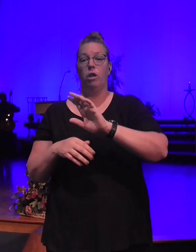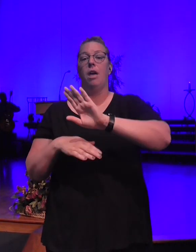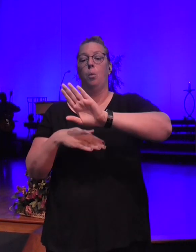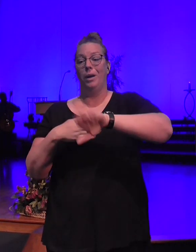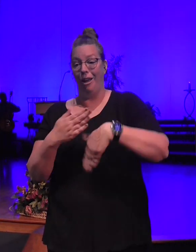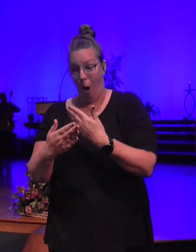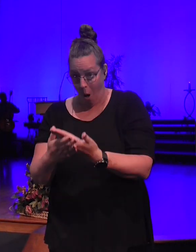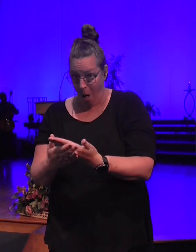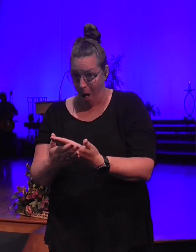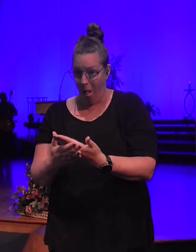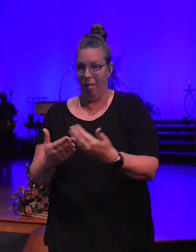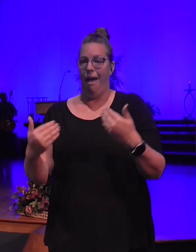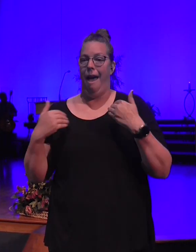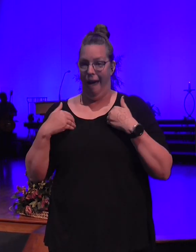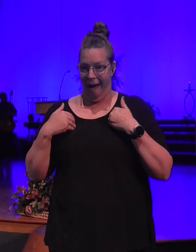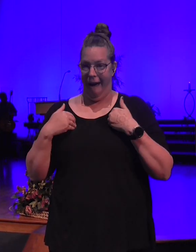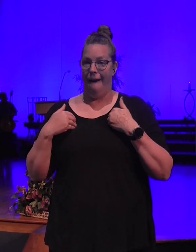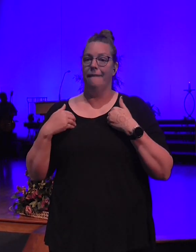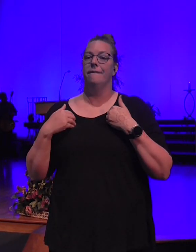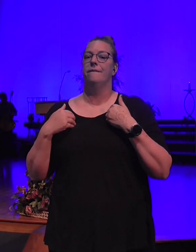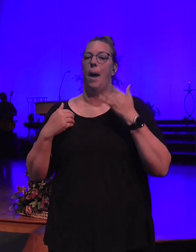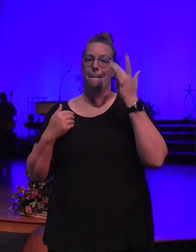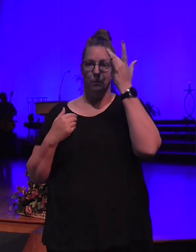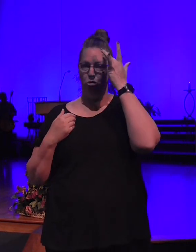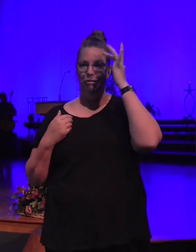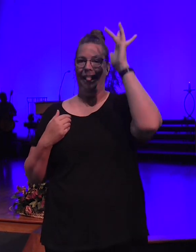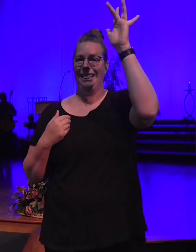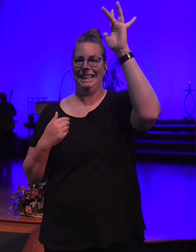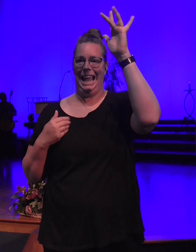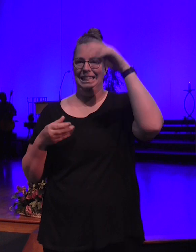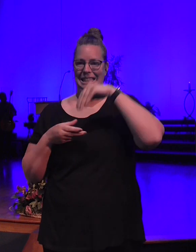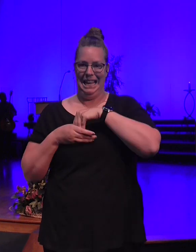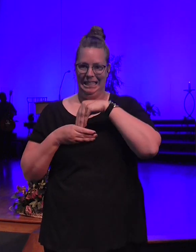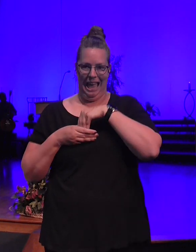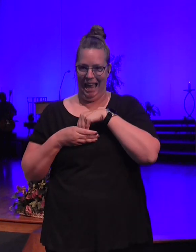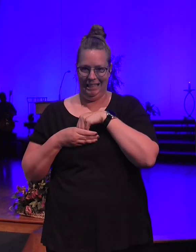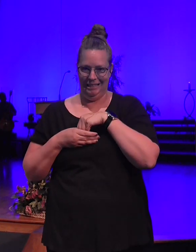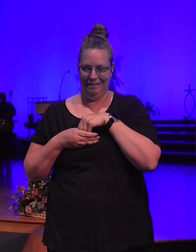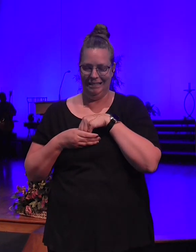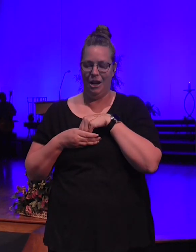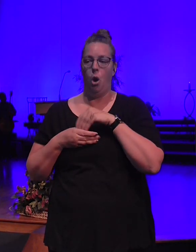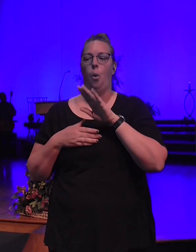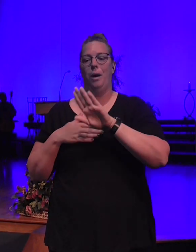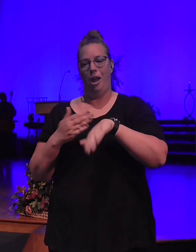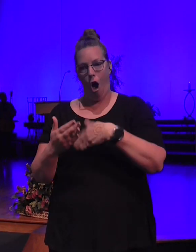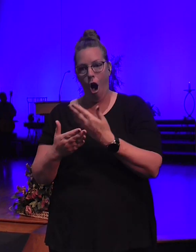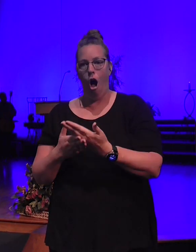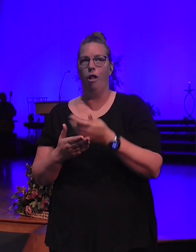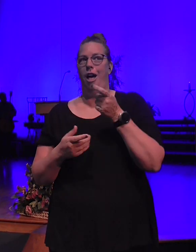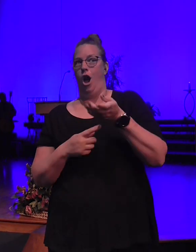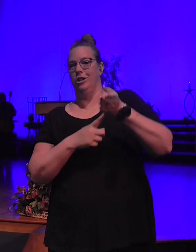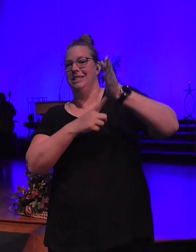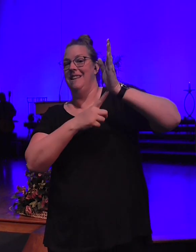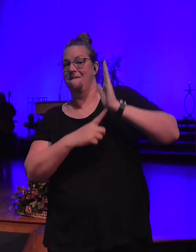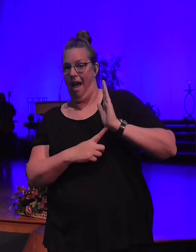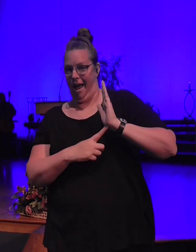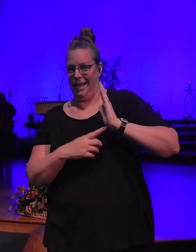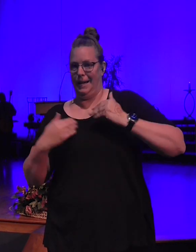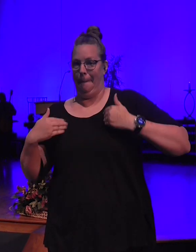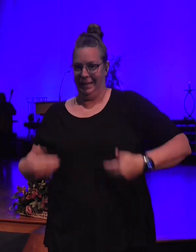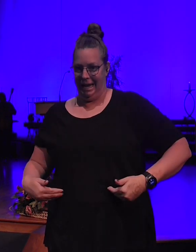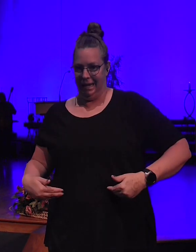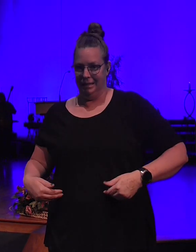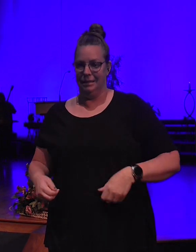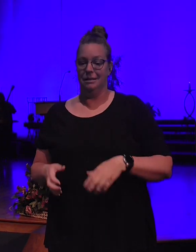all have brilliance within us. We all are divine beings.